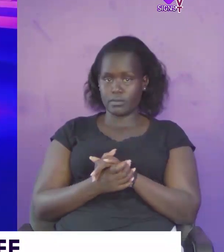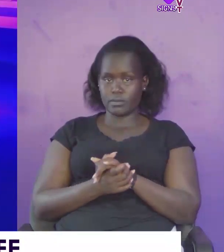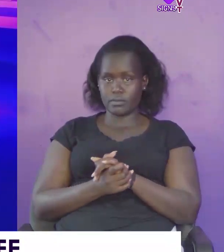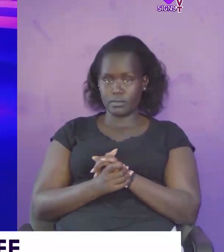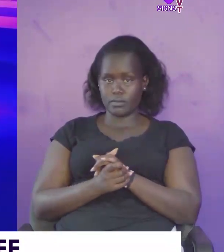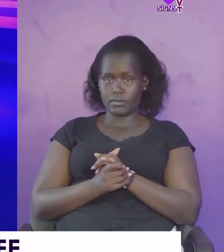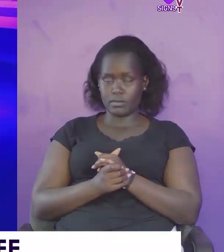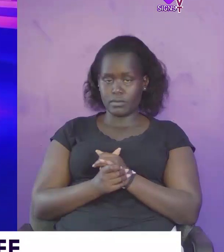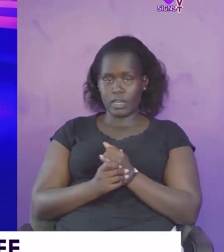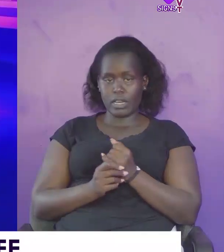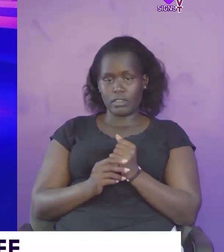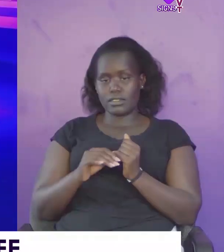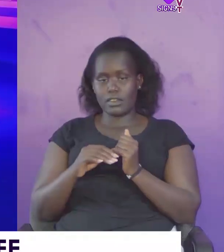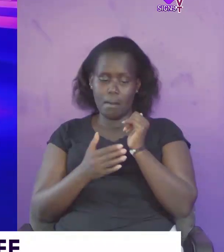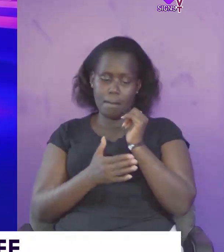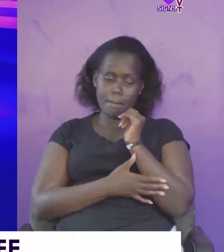it's unfortunate that